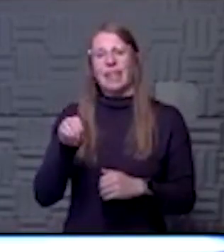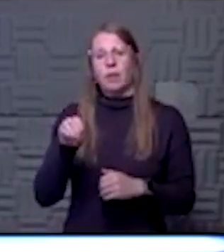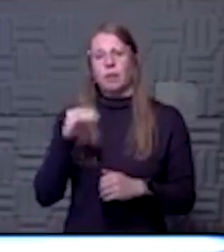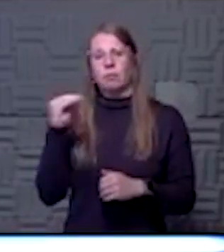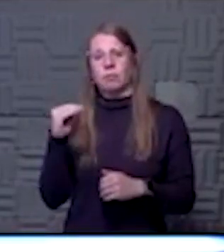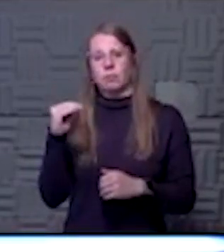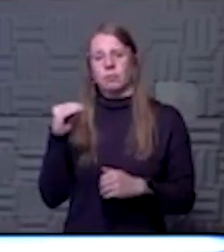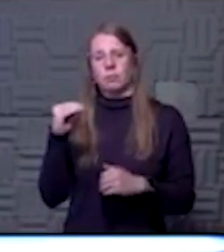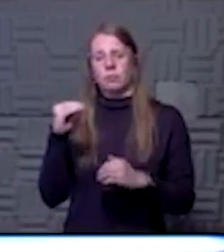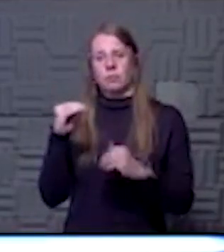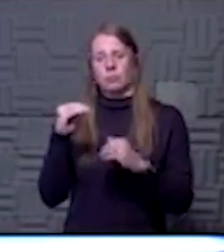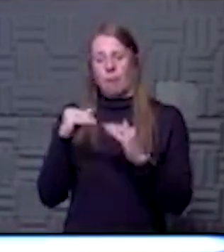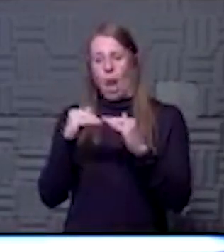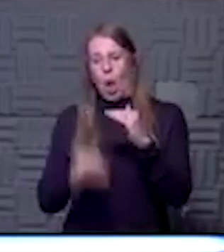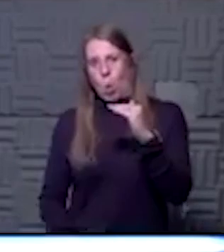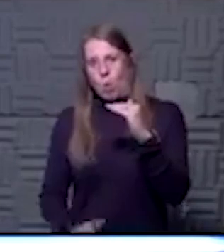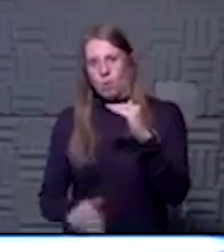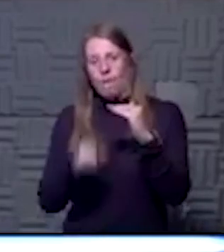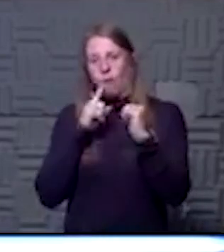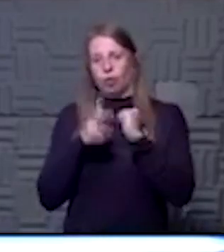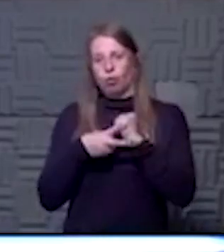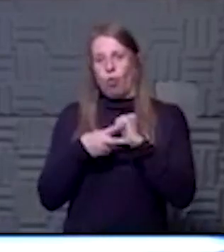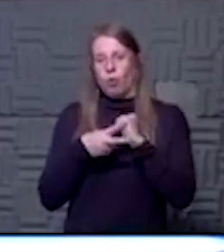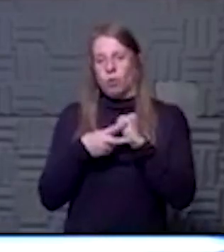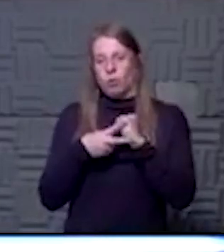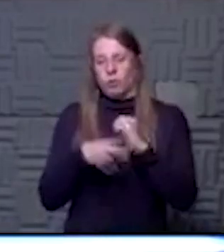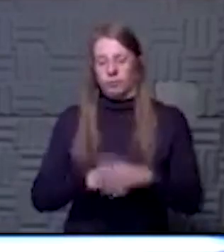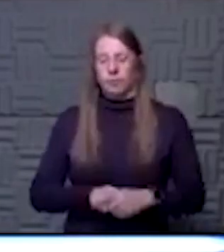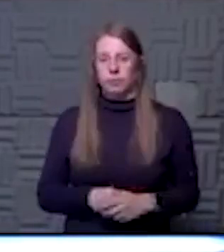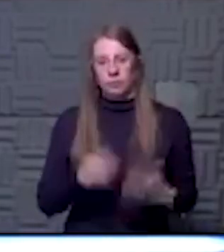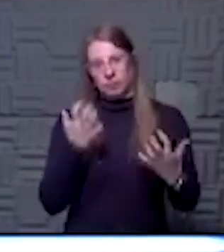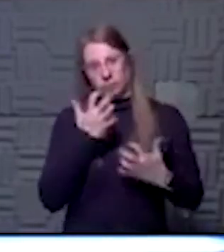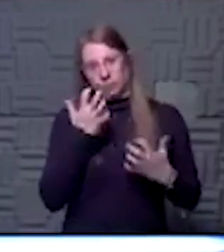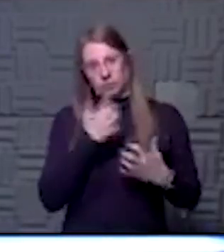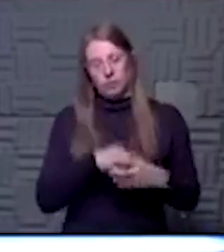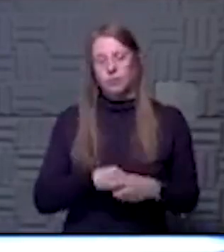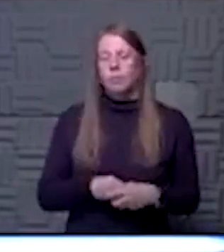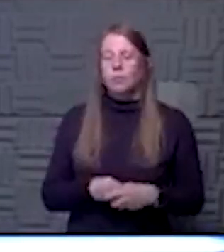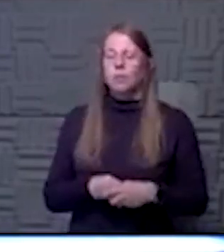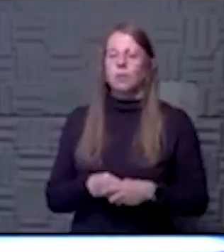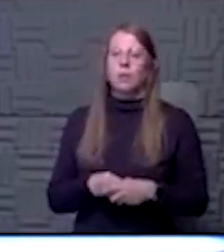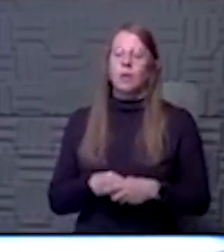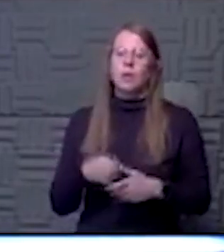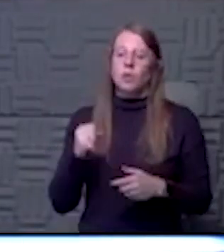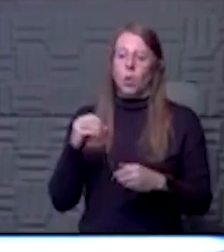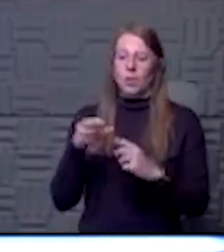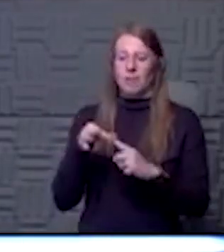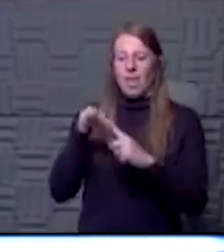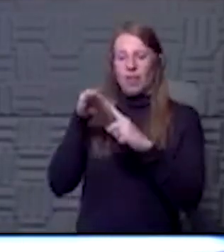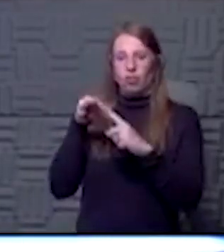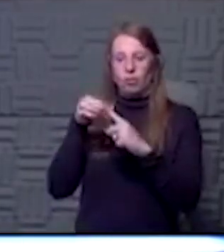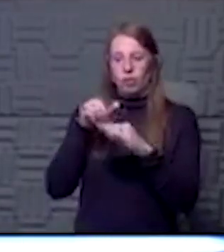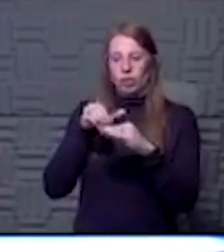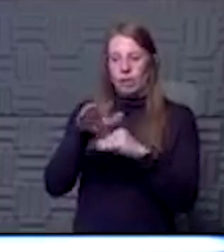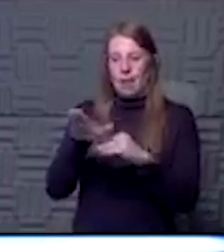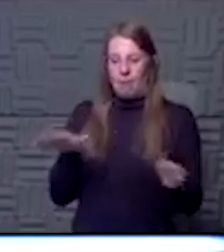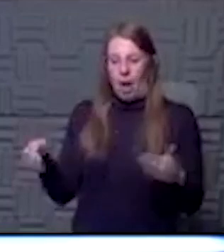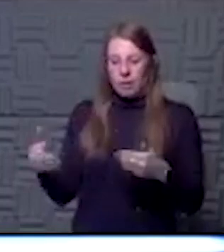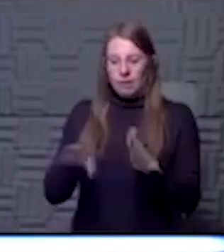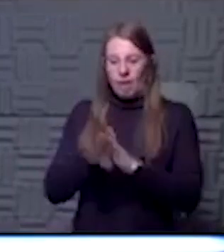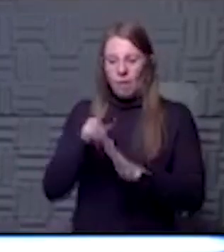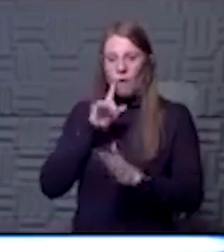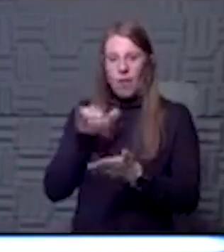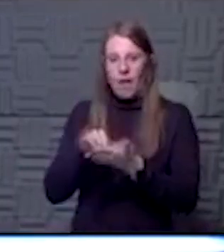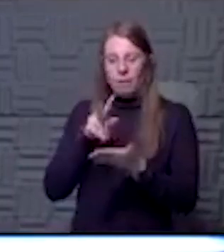the storage, Oh my goodness, and not everyone has capability. So there is a special shipping box that is being developed for that will